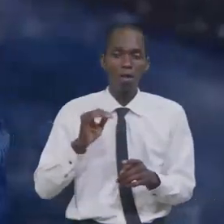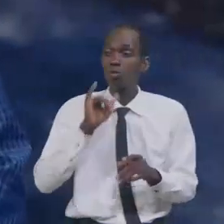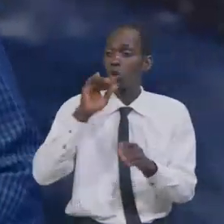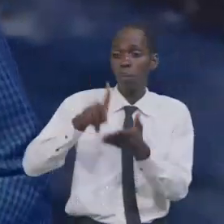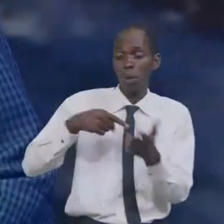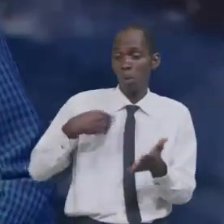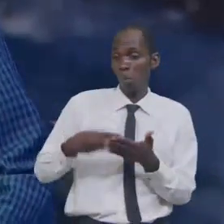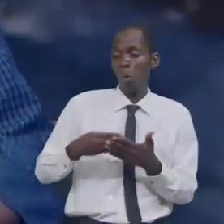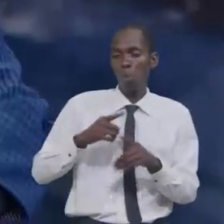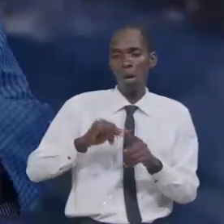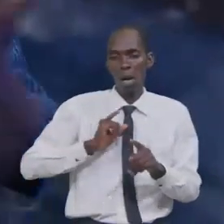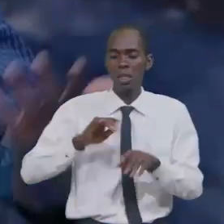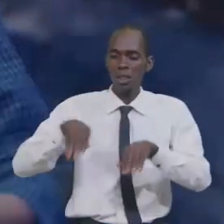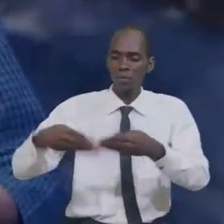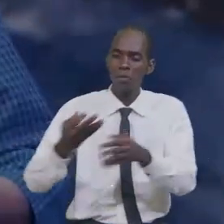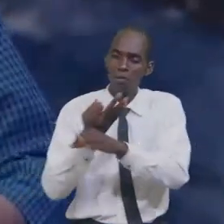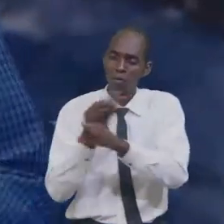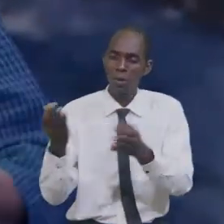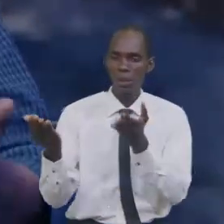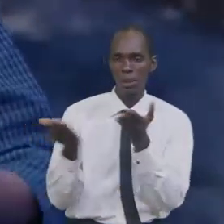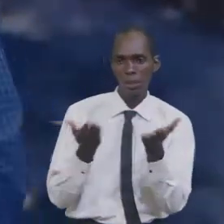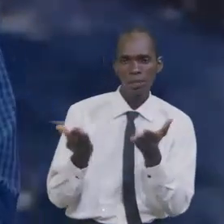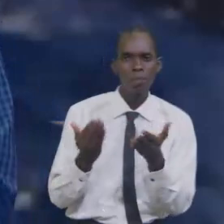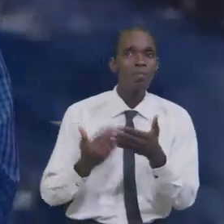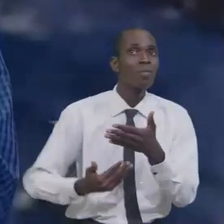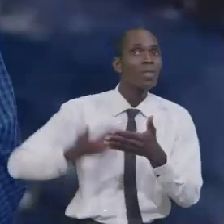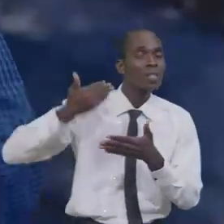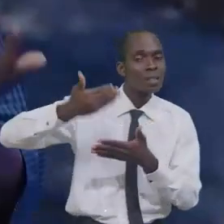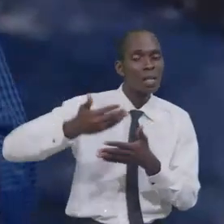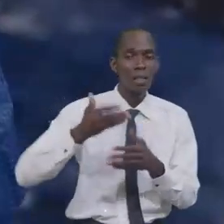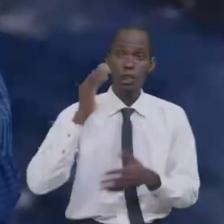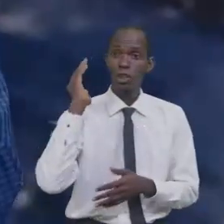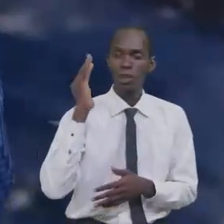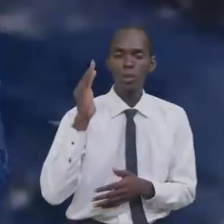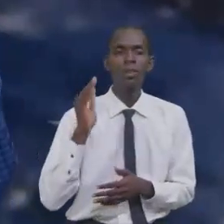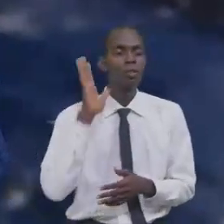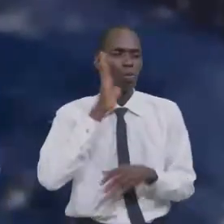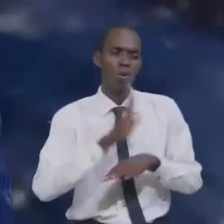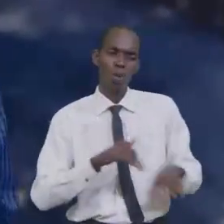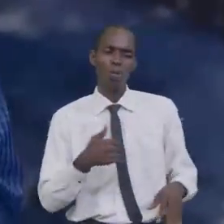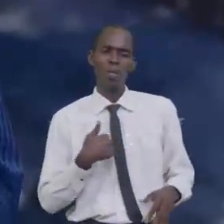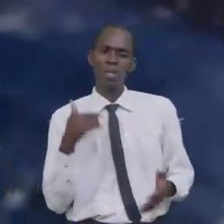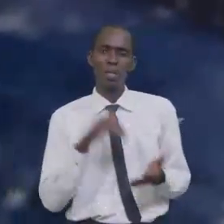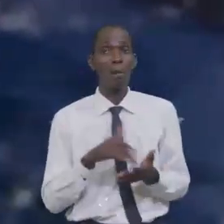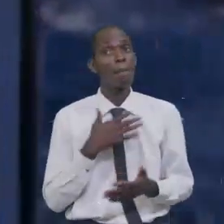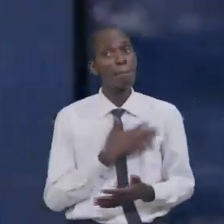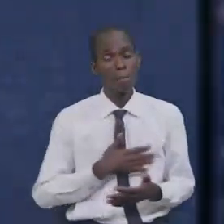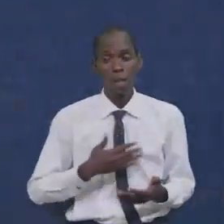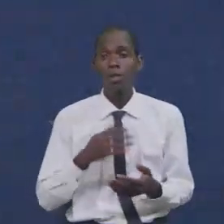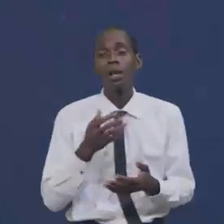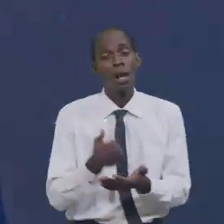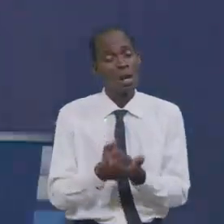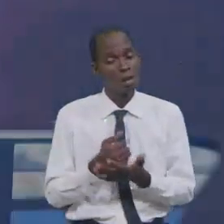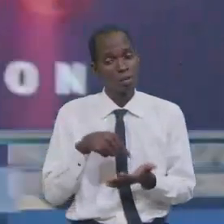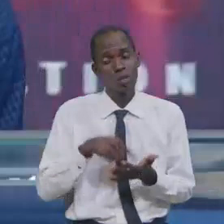next lesson again, the next lecture again, he'll call me, William, I'm here, please help old man. And then we'll